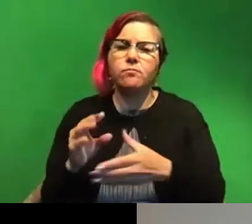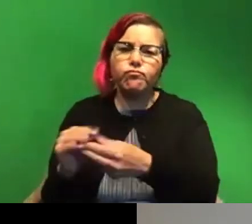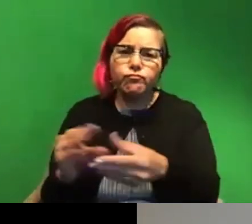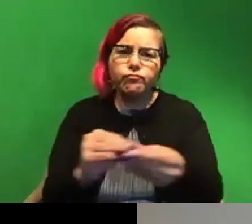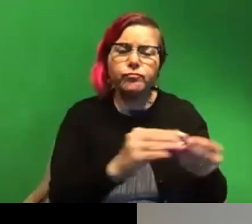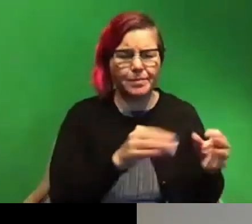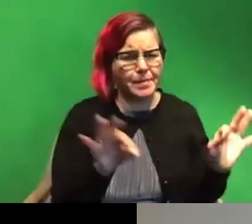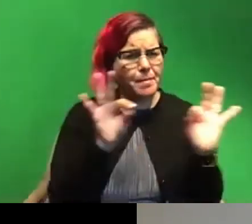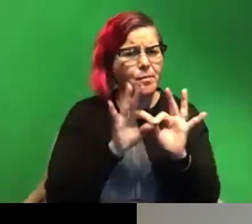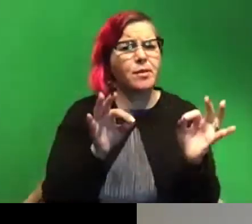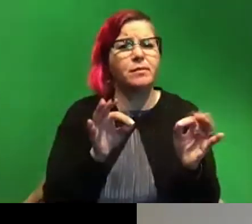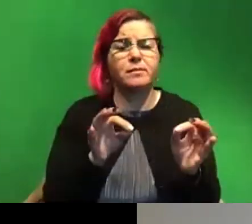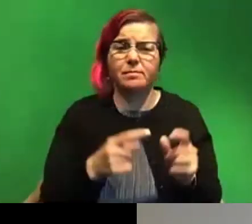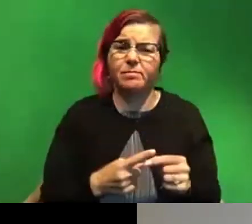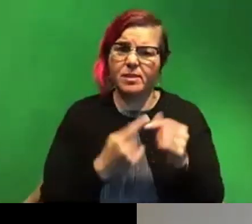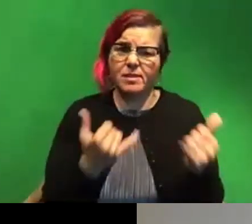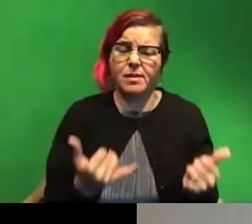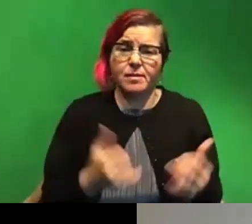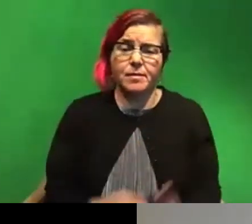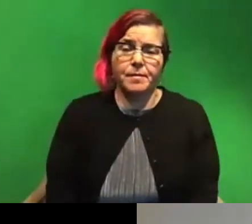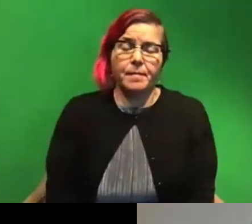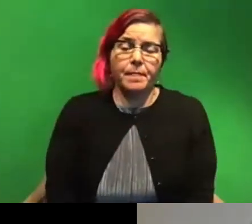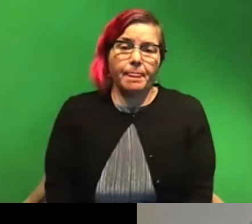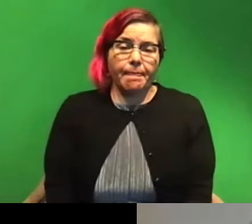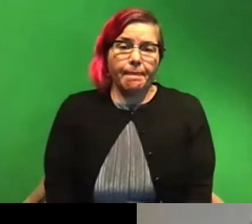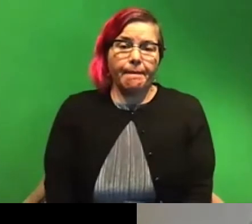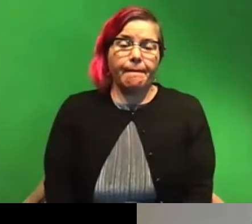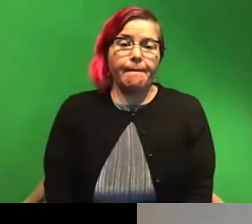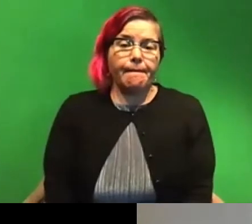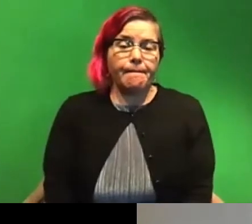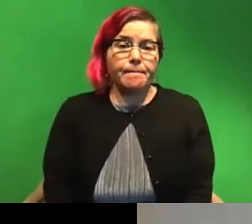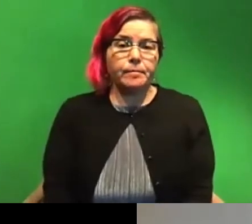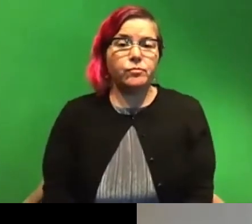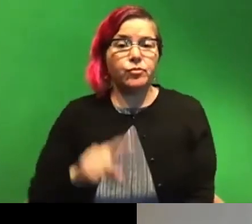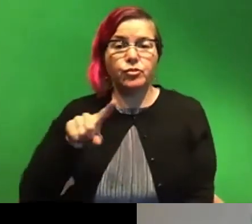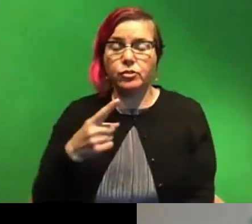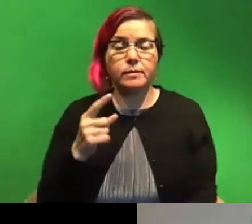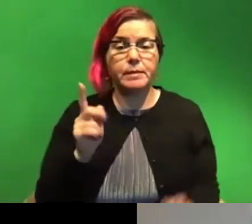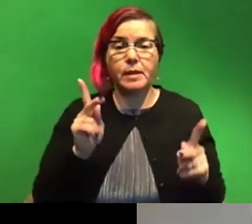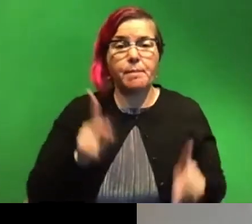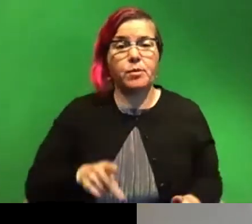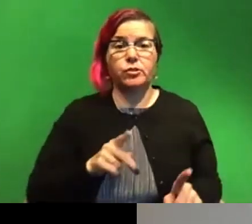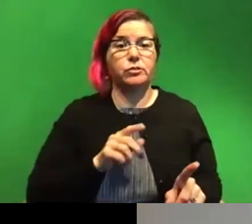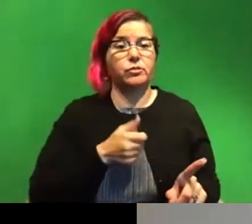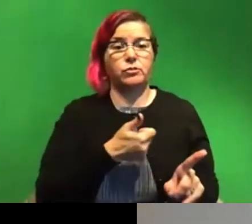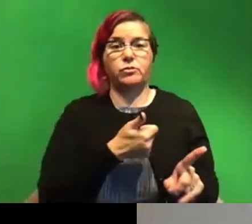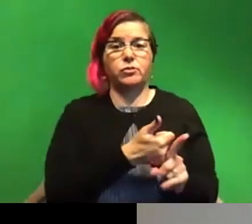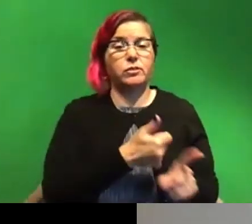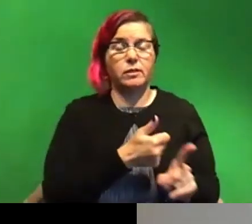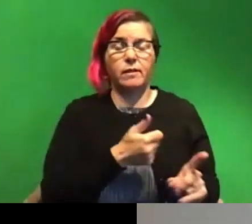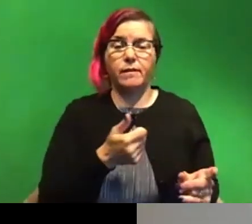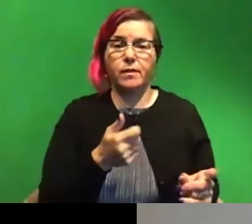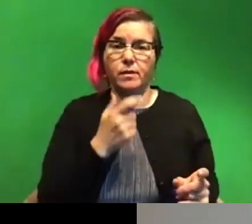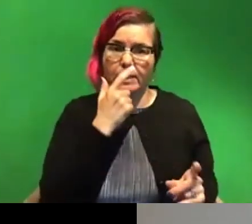important, especially at a time like this. And I think just being a person yourself that is really